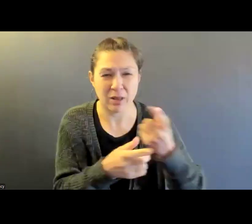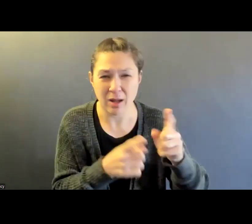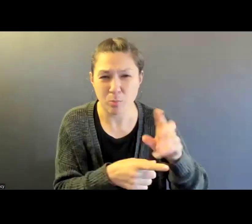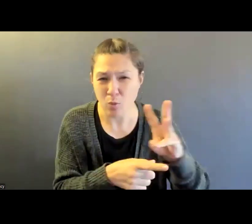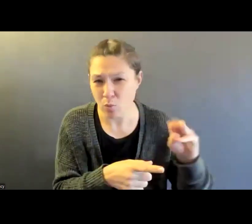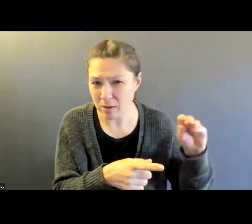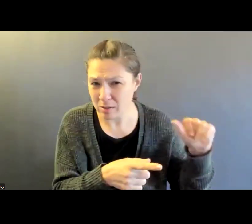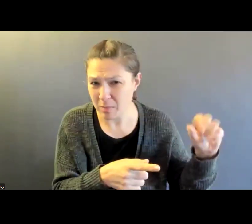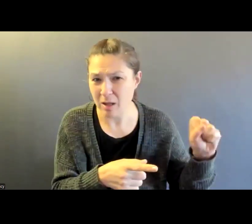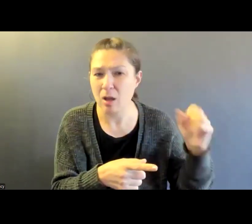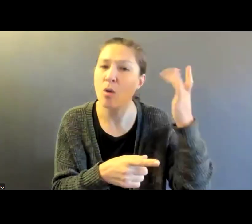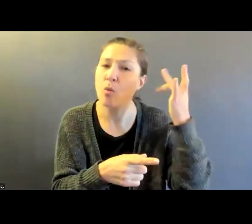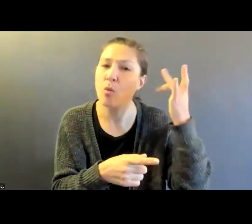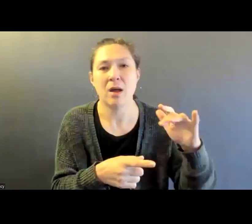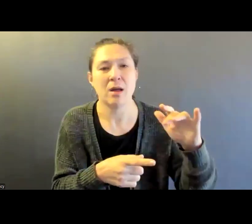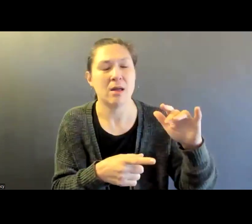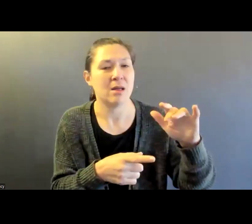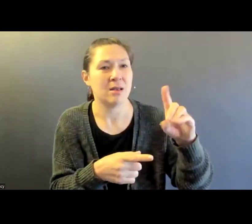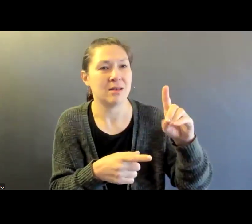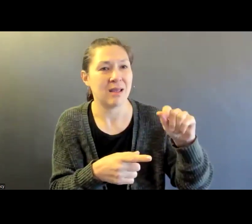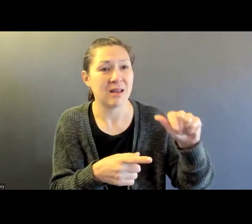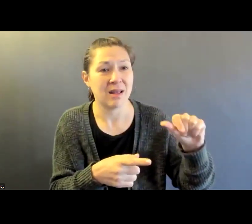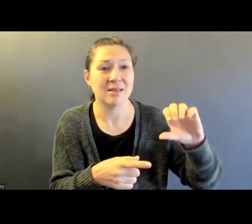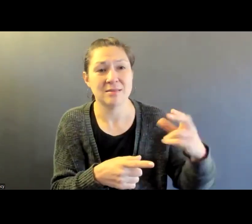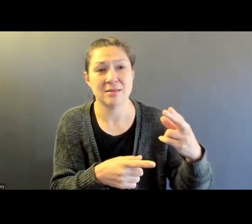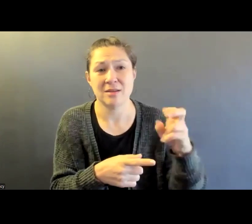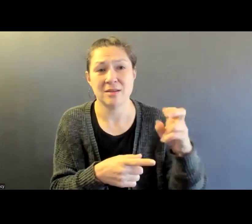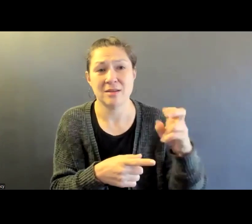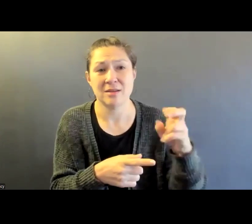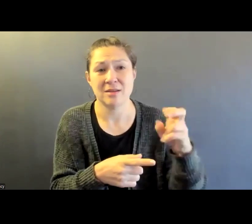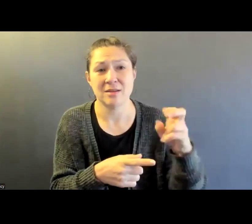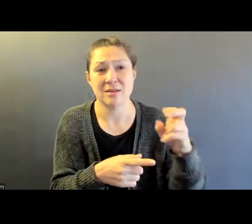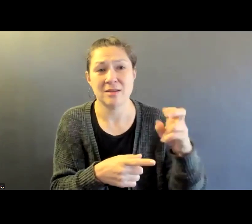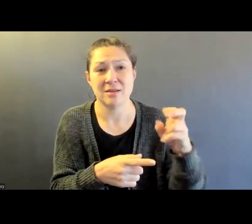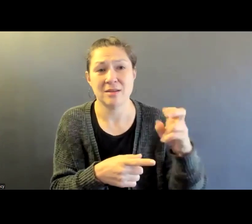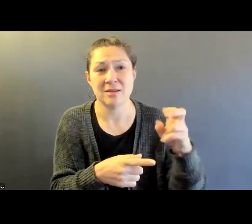Like the CHEI survey is so fundamentally important to the story we're telling.